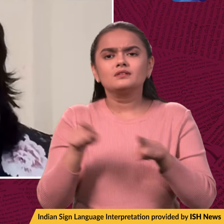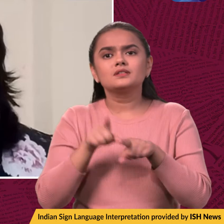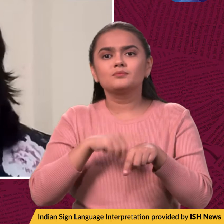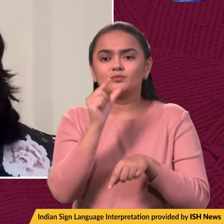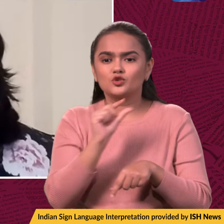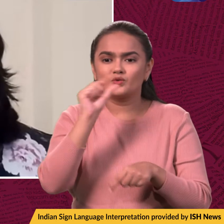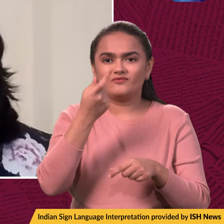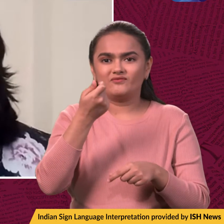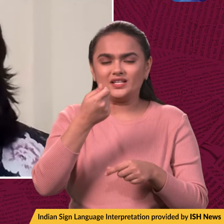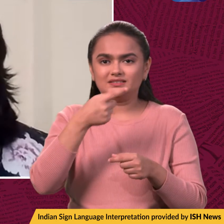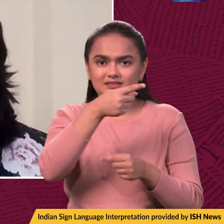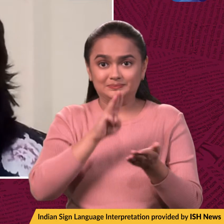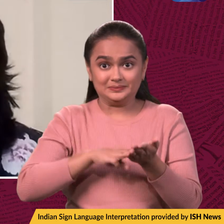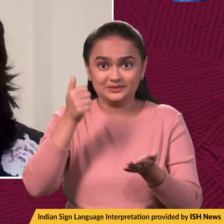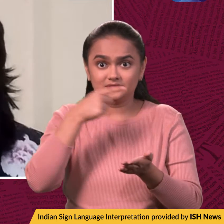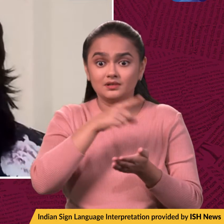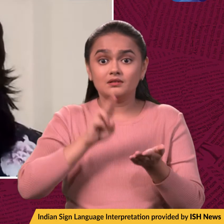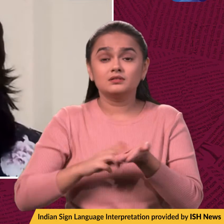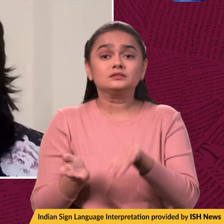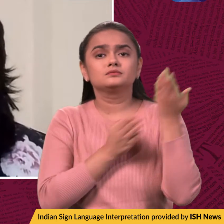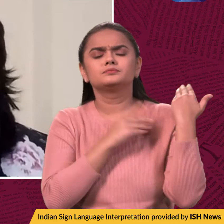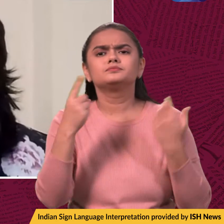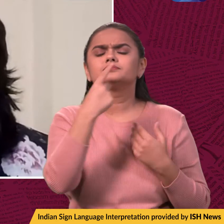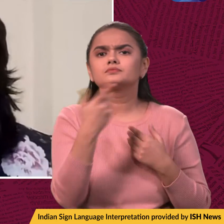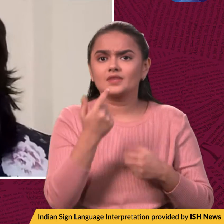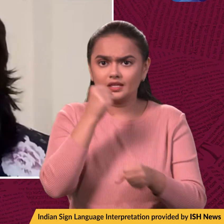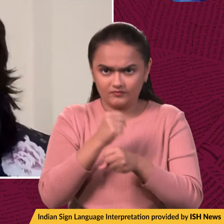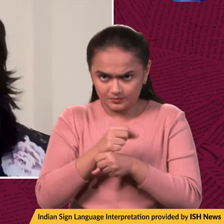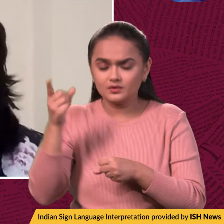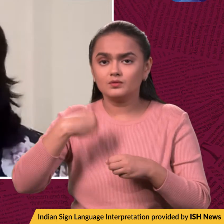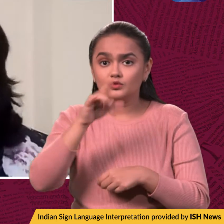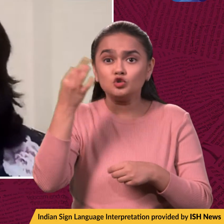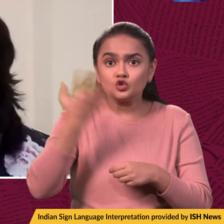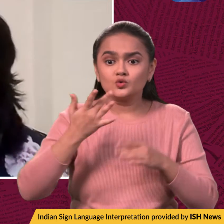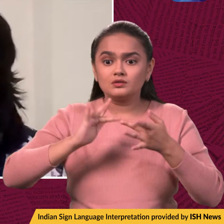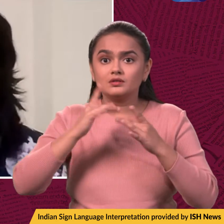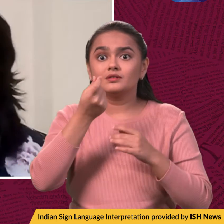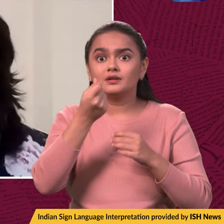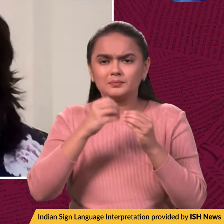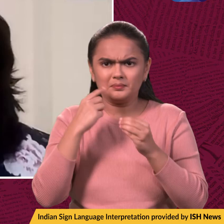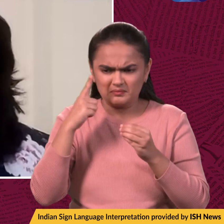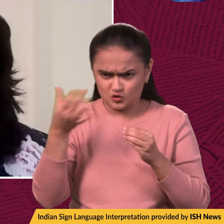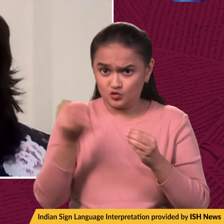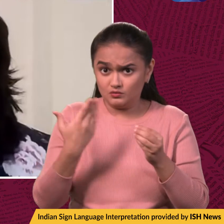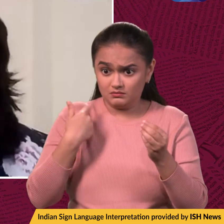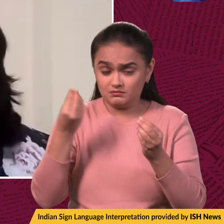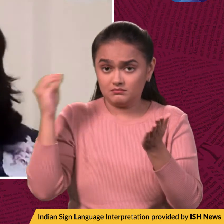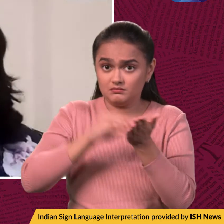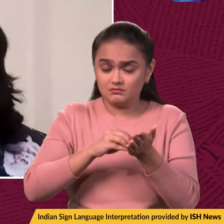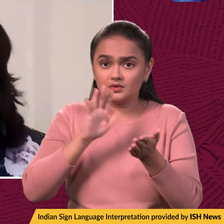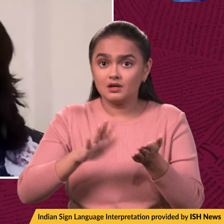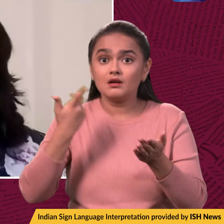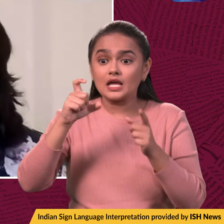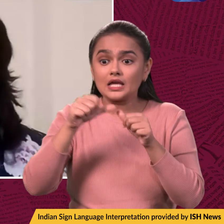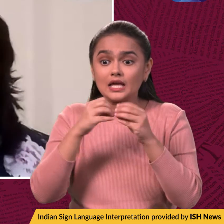Meanwhile, Union Finance Minister Nirmala Sitharaman has said that the government will introduce a new crypto bill in the parliament